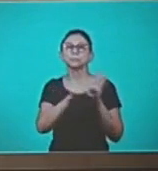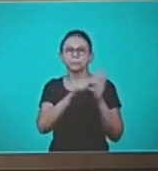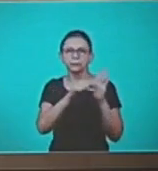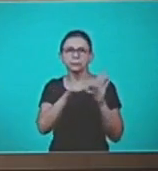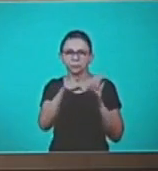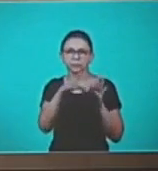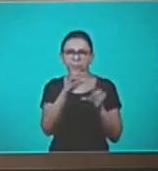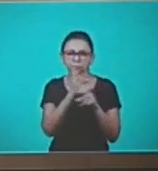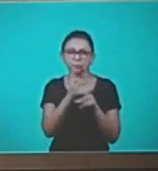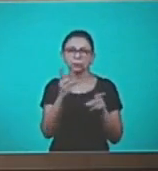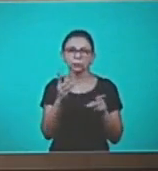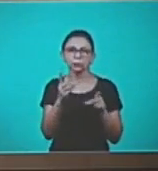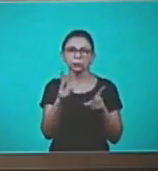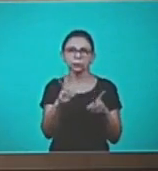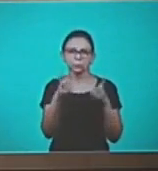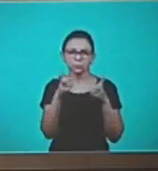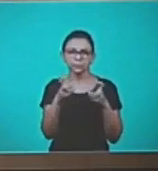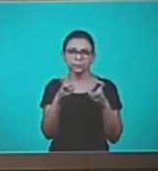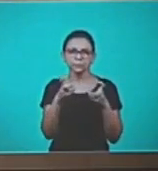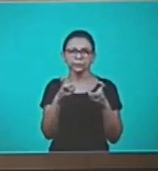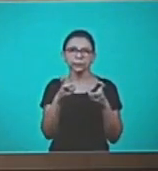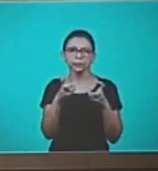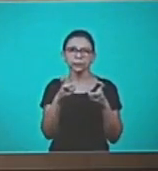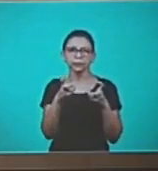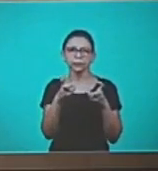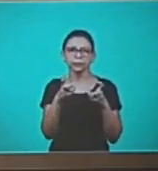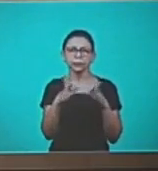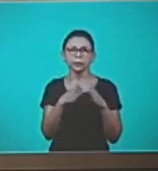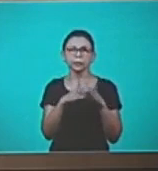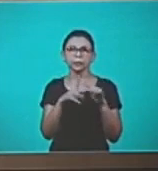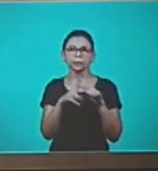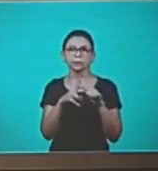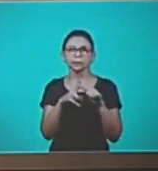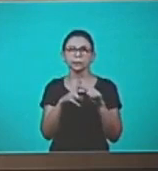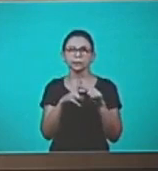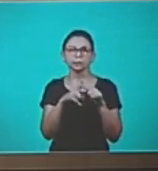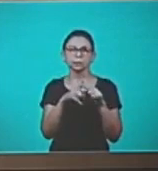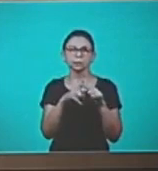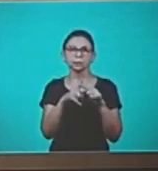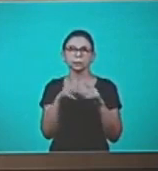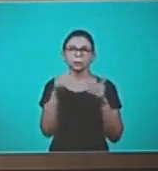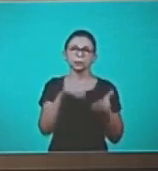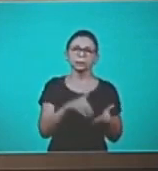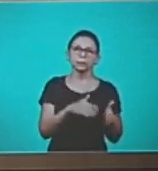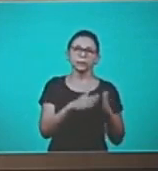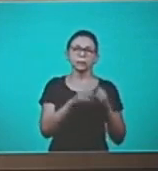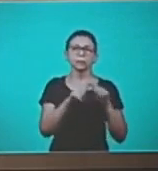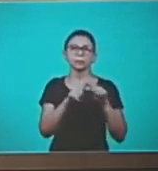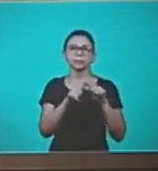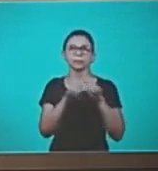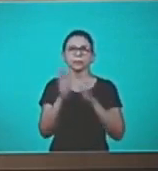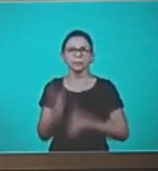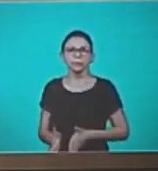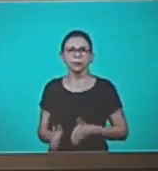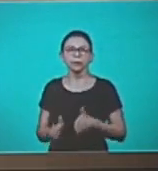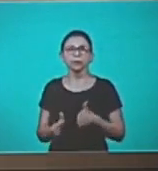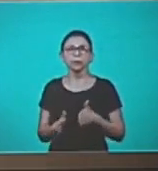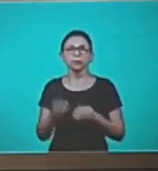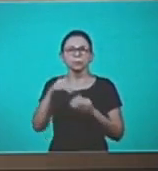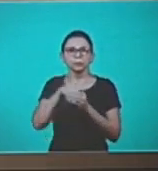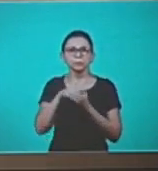verses to identify where the unfaithful church is in the parable of the 10